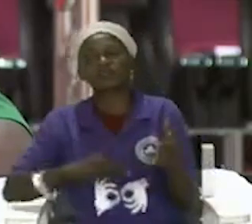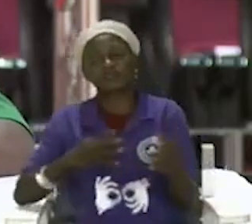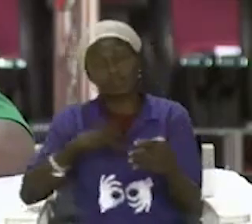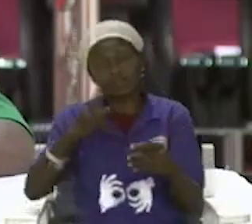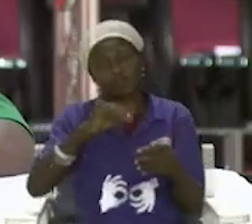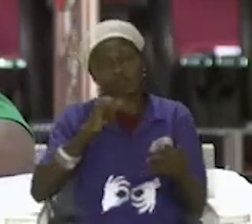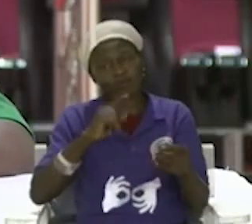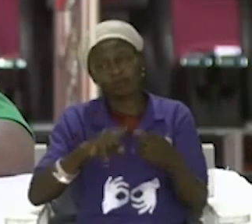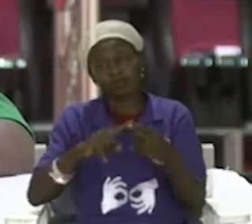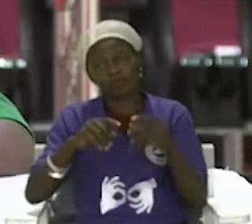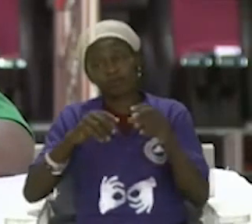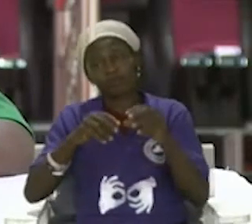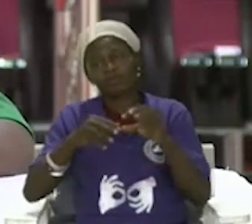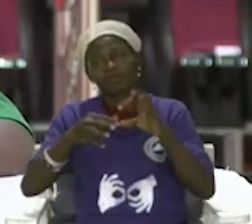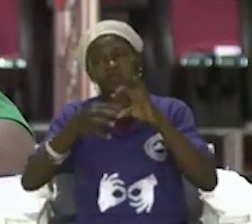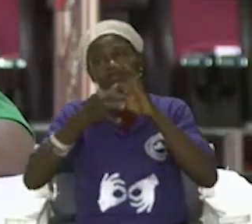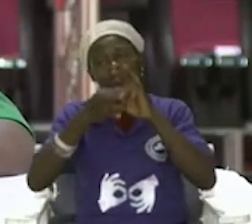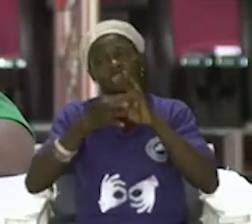dominion.